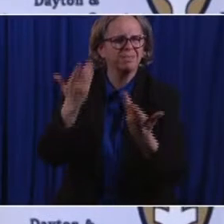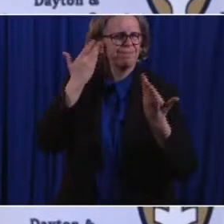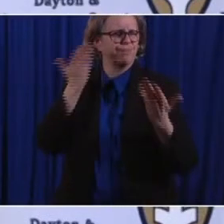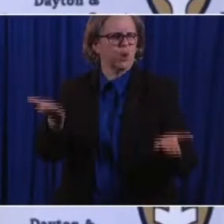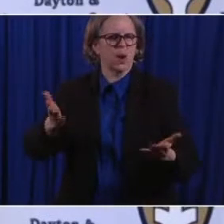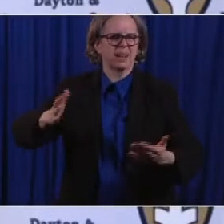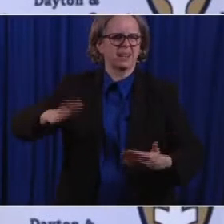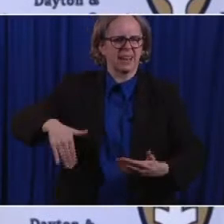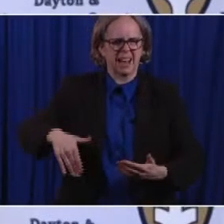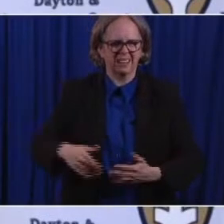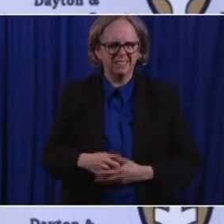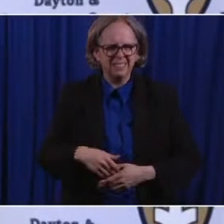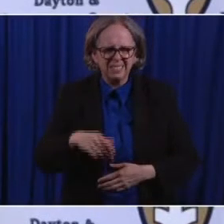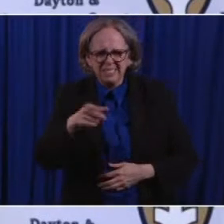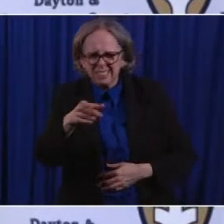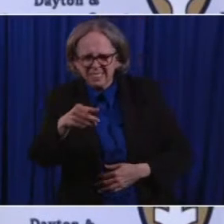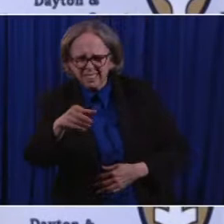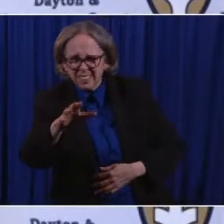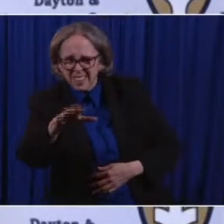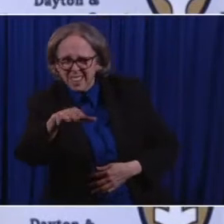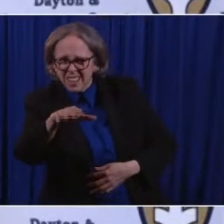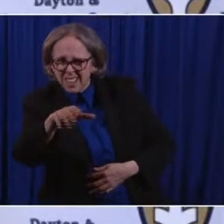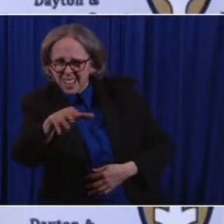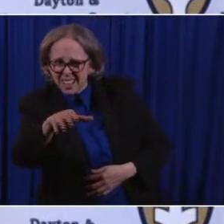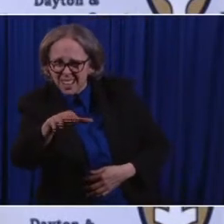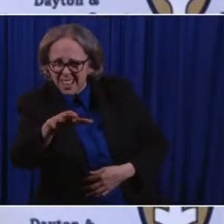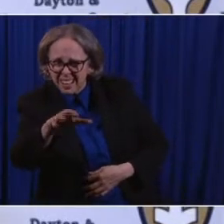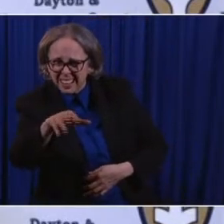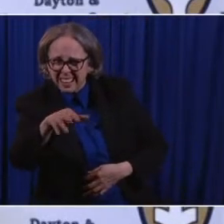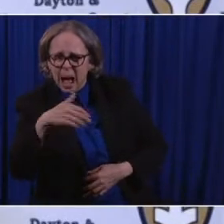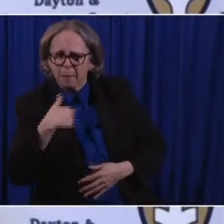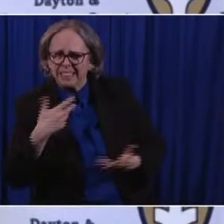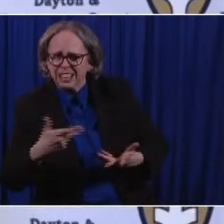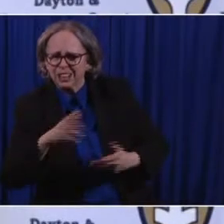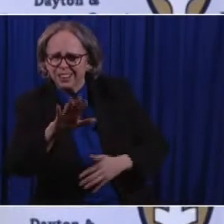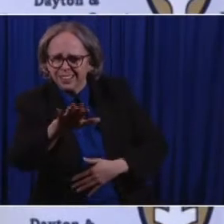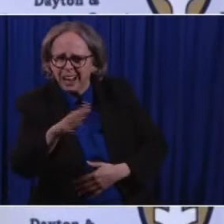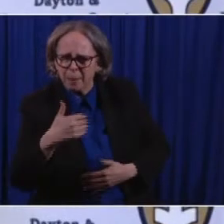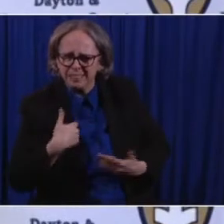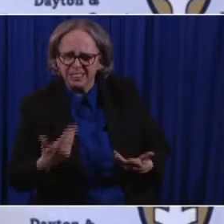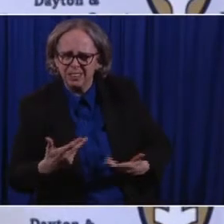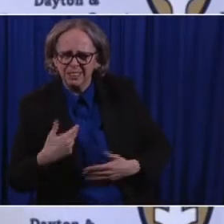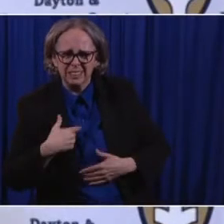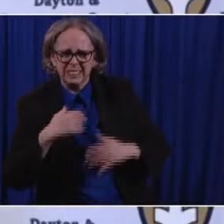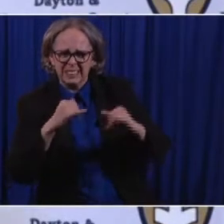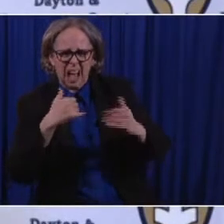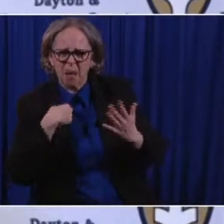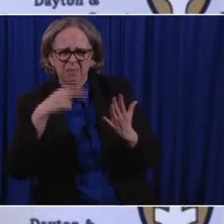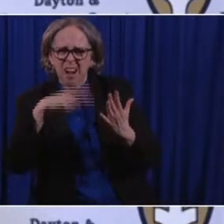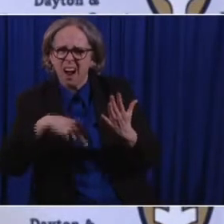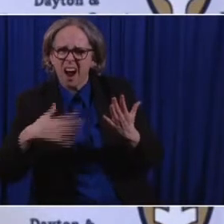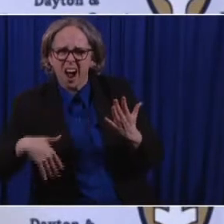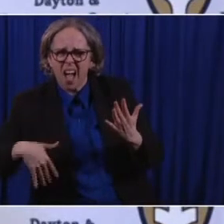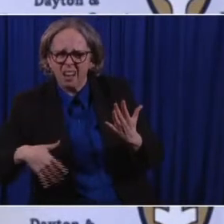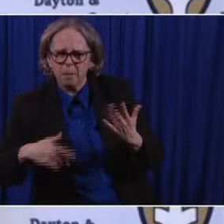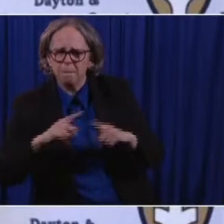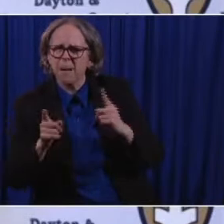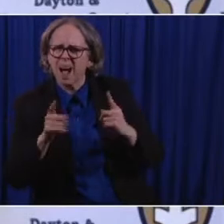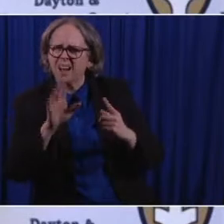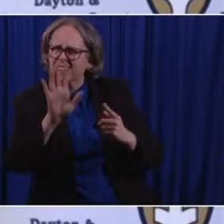I don't know if Justin, if you're still on there. Sorry. We haven't seen the full text yet. So, Okay. but the